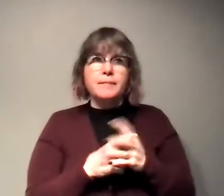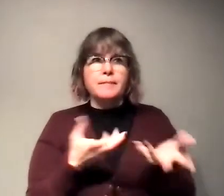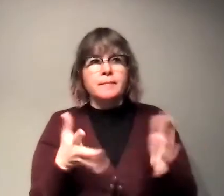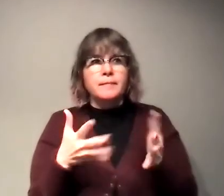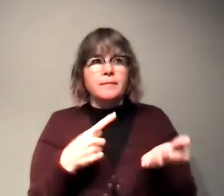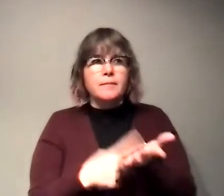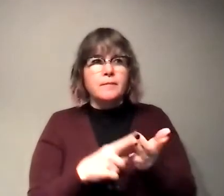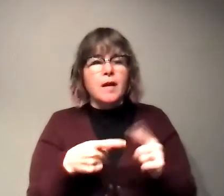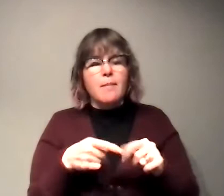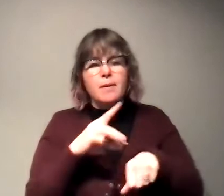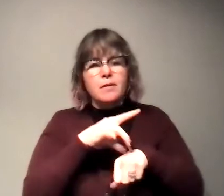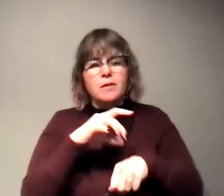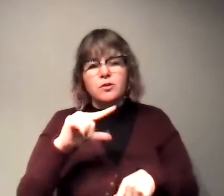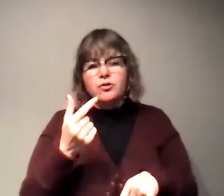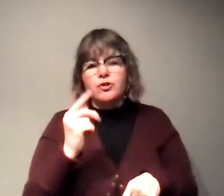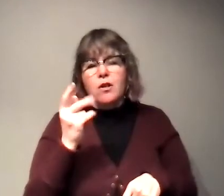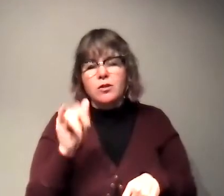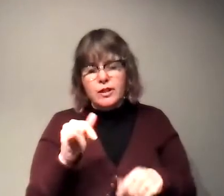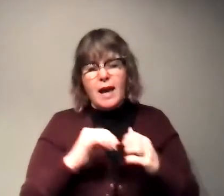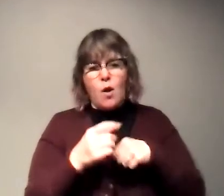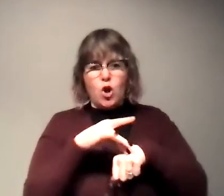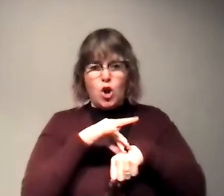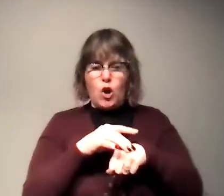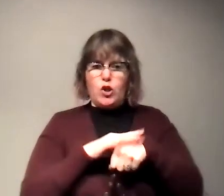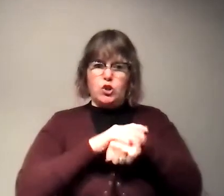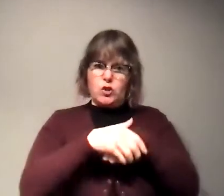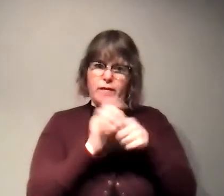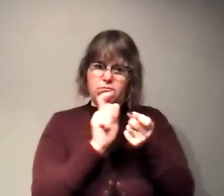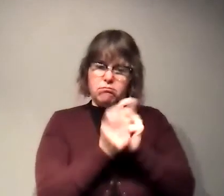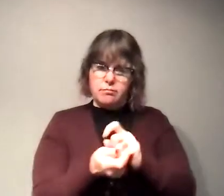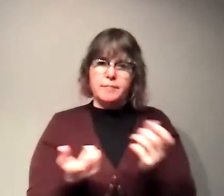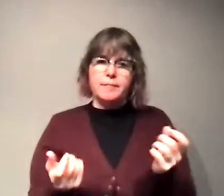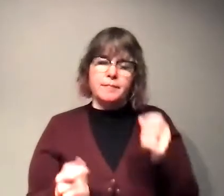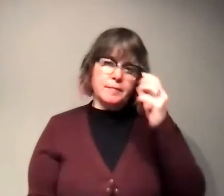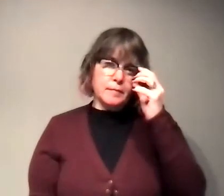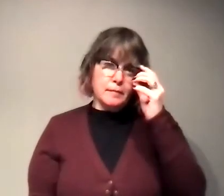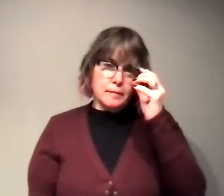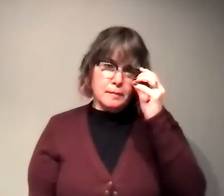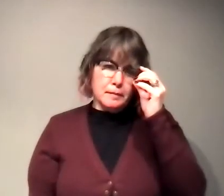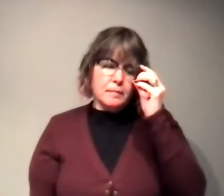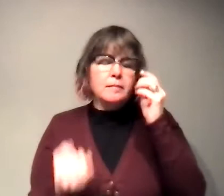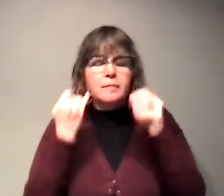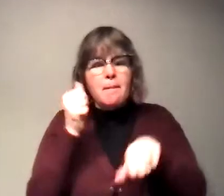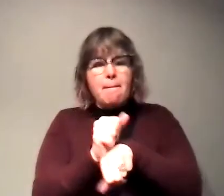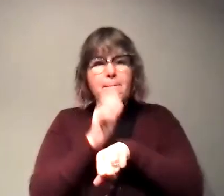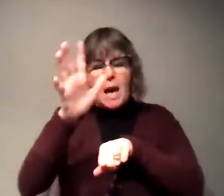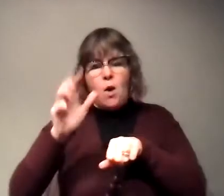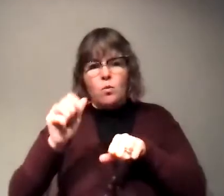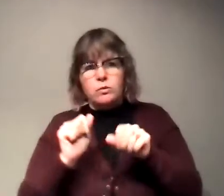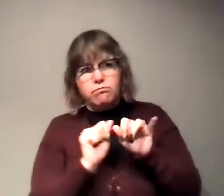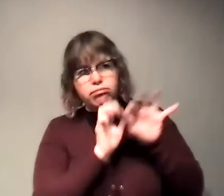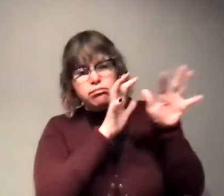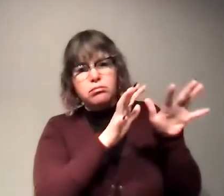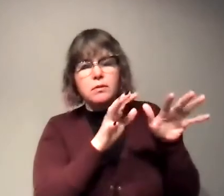bit about geology, which is how the Earth's surface changes, right? So let's say there are some mountains pushed up somewhere and